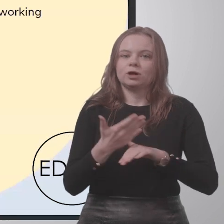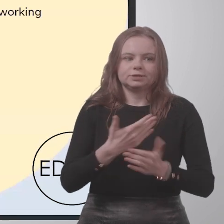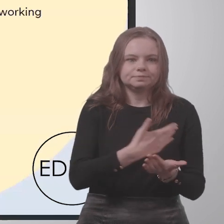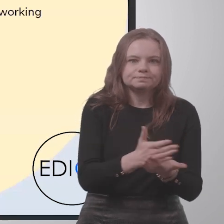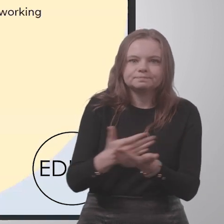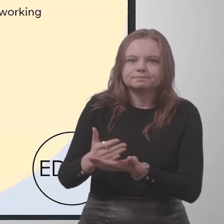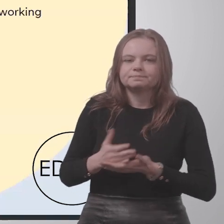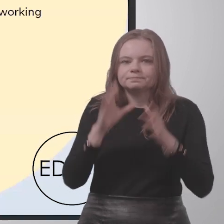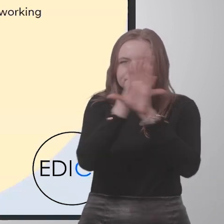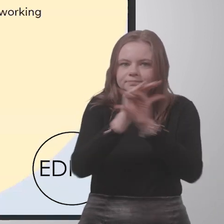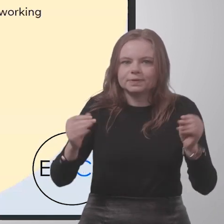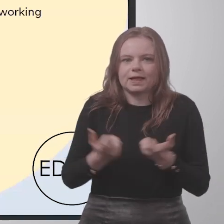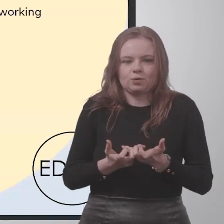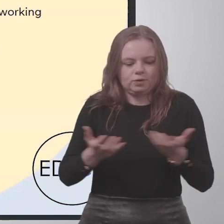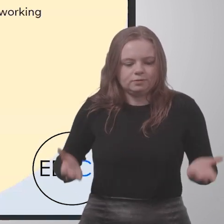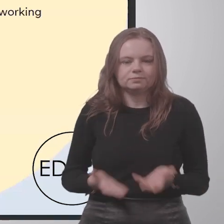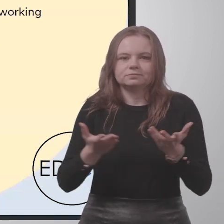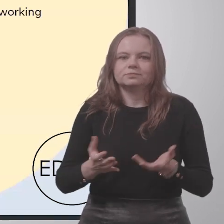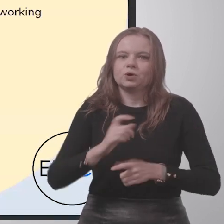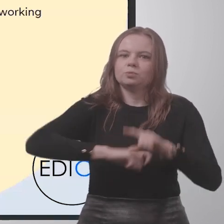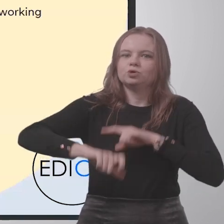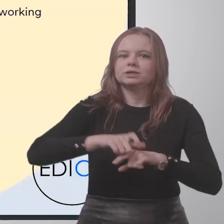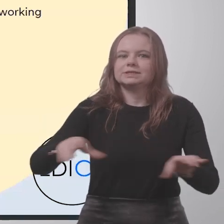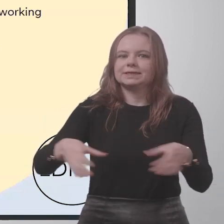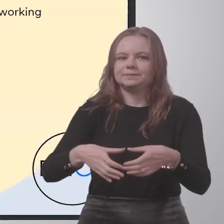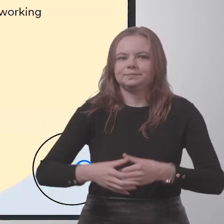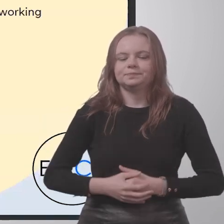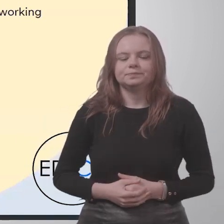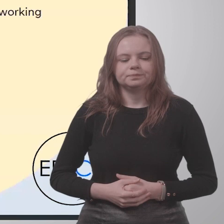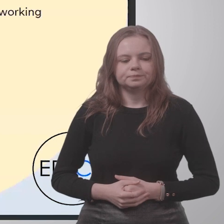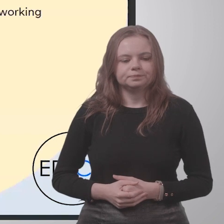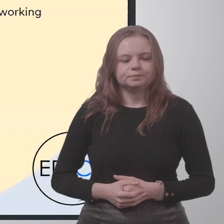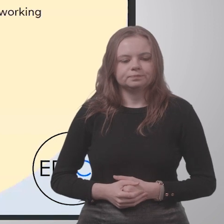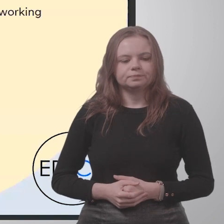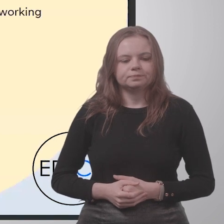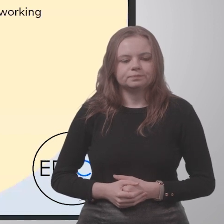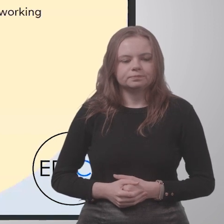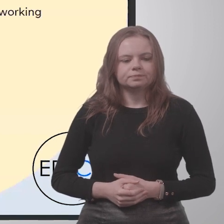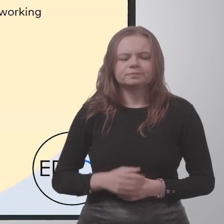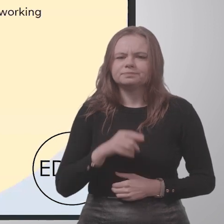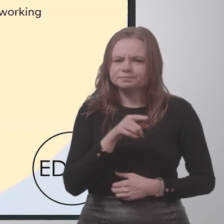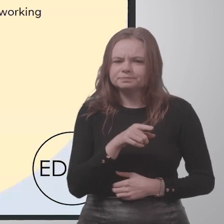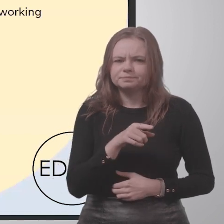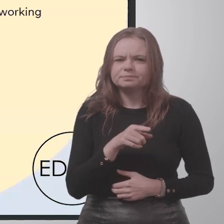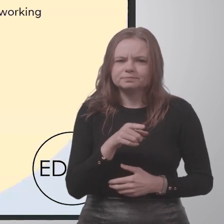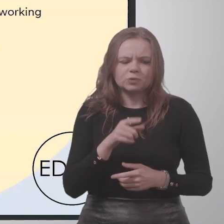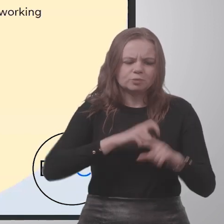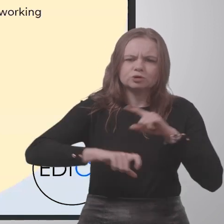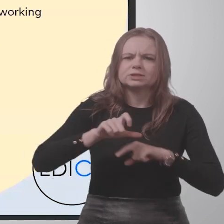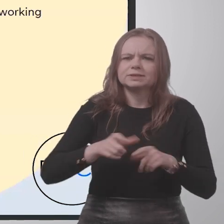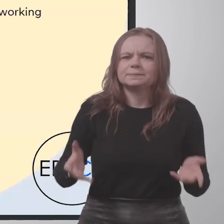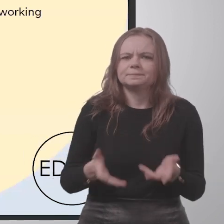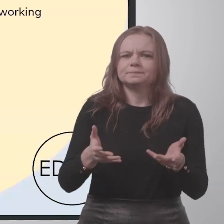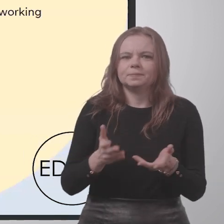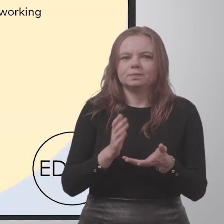foster and develop this sense of community. The fostering of community really is based on